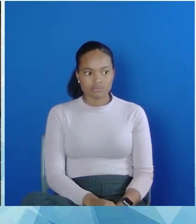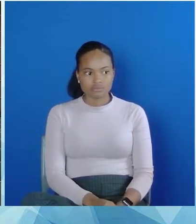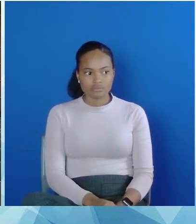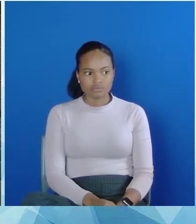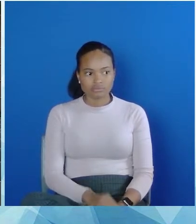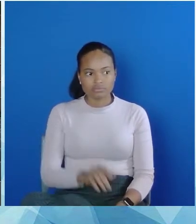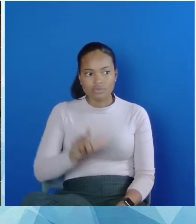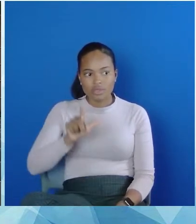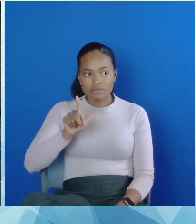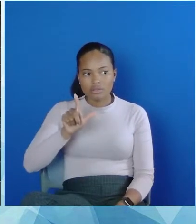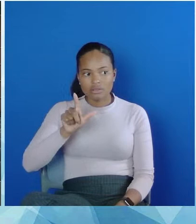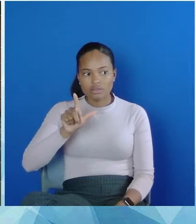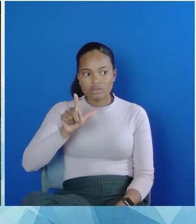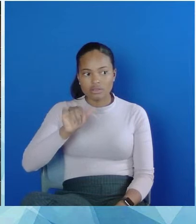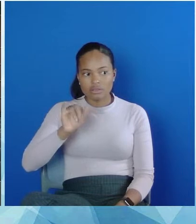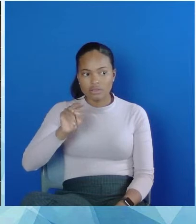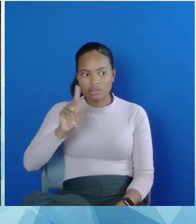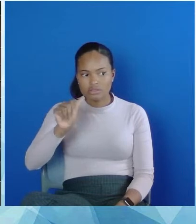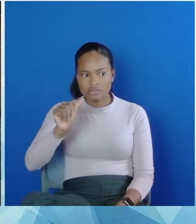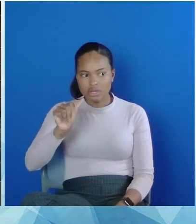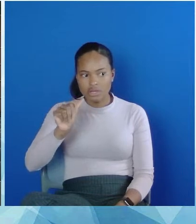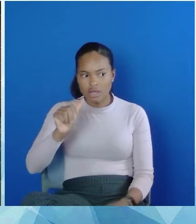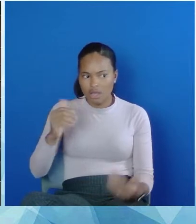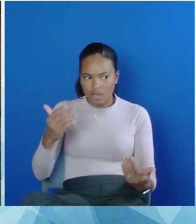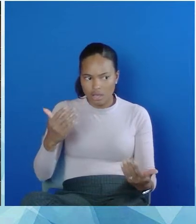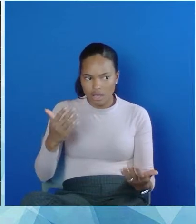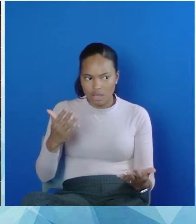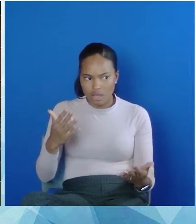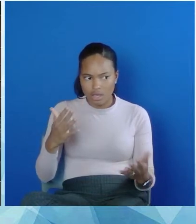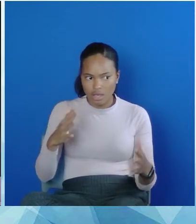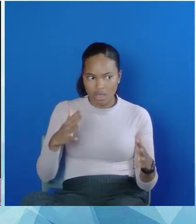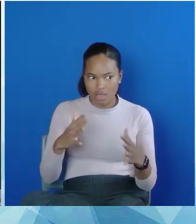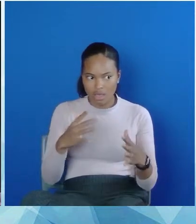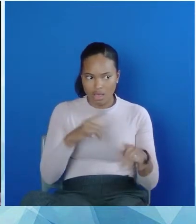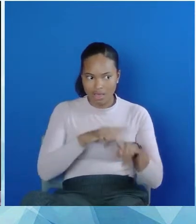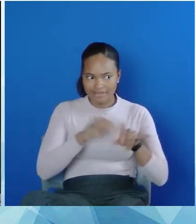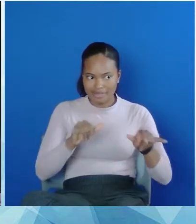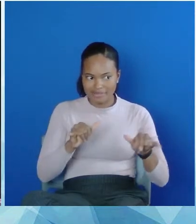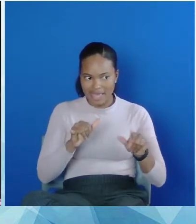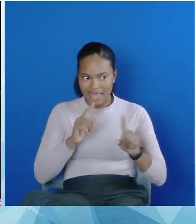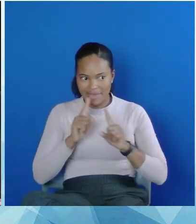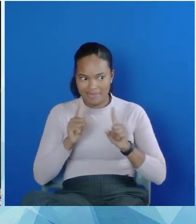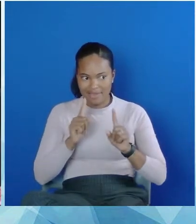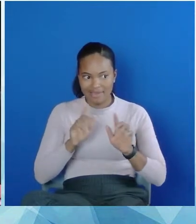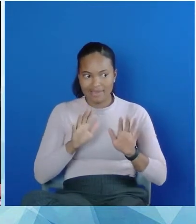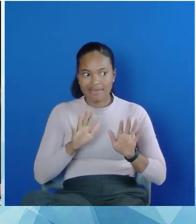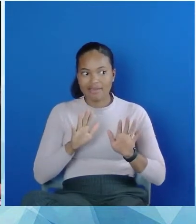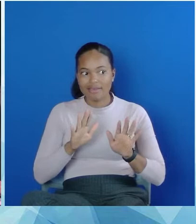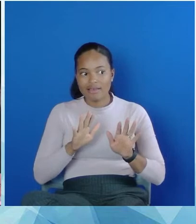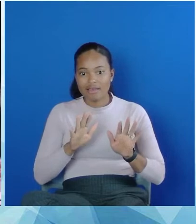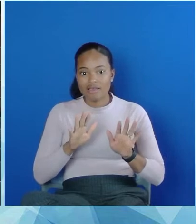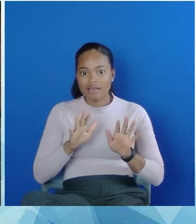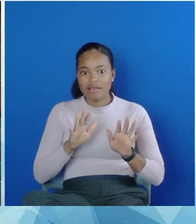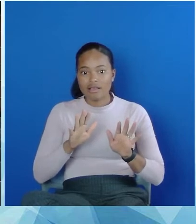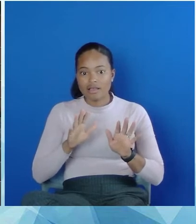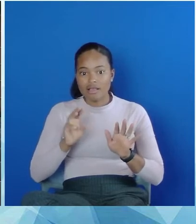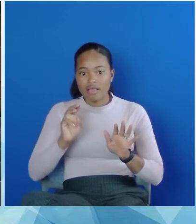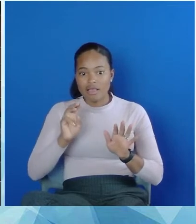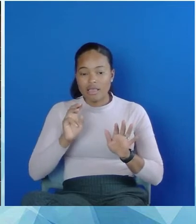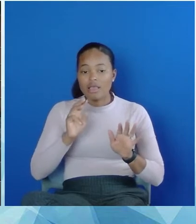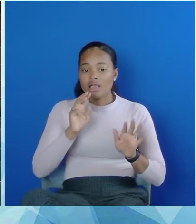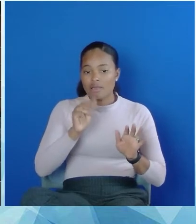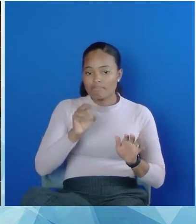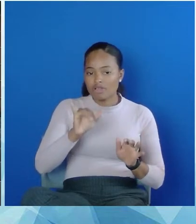Is that, okay. Go ahead, please answer. No, you go. So basically, it's just saying that